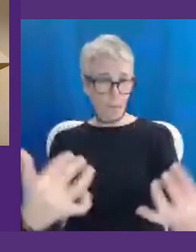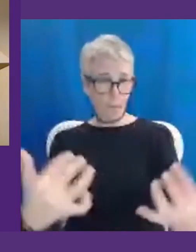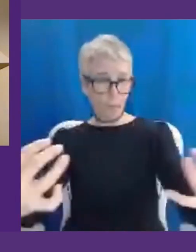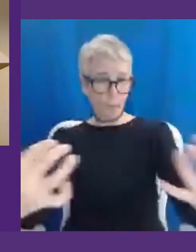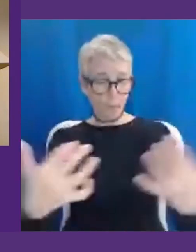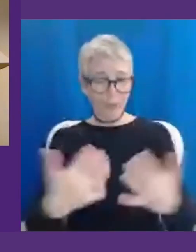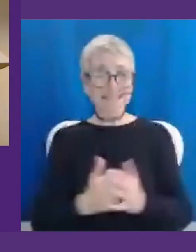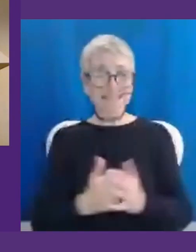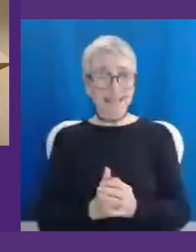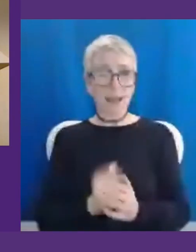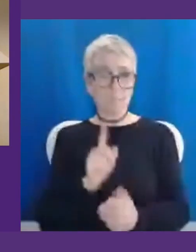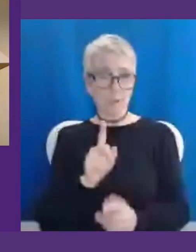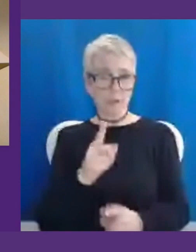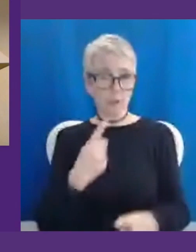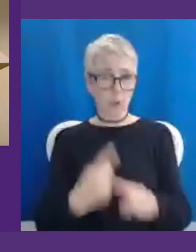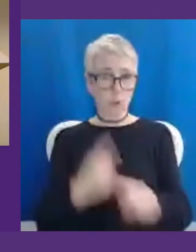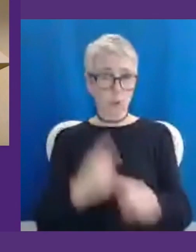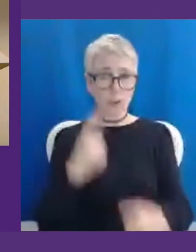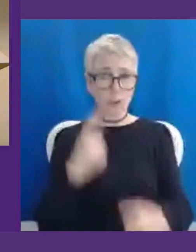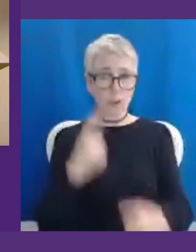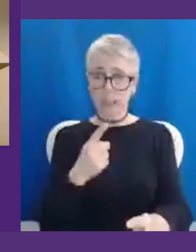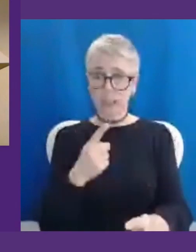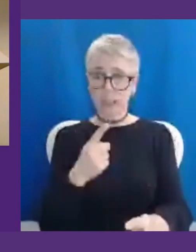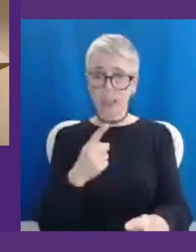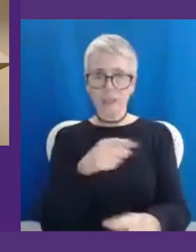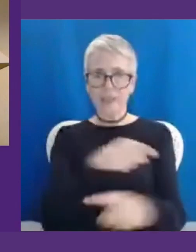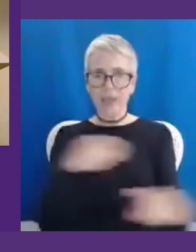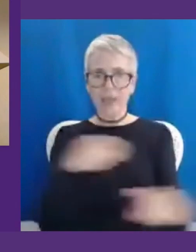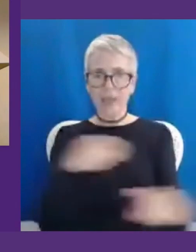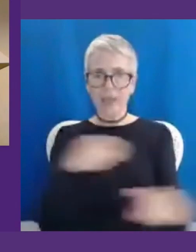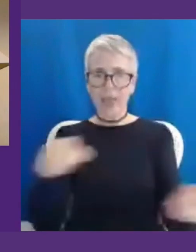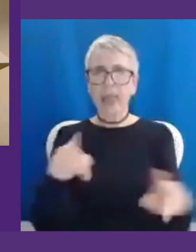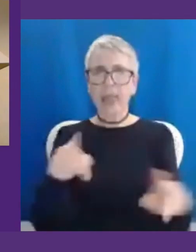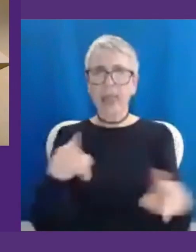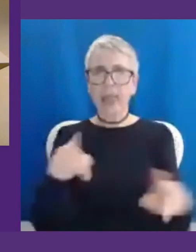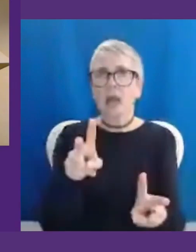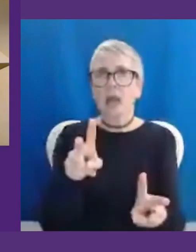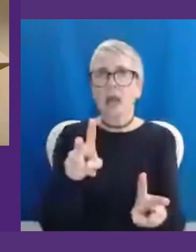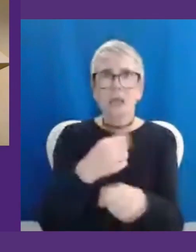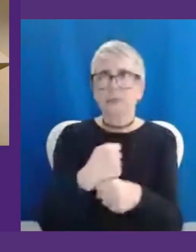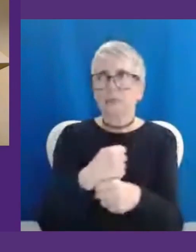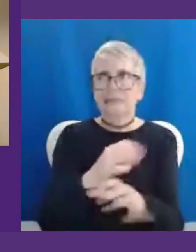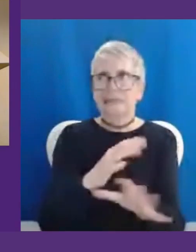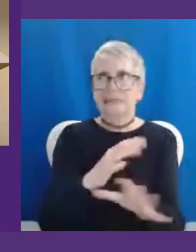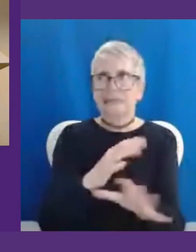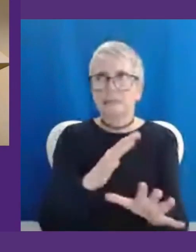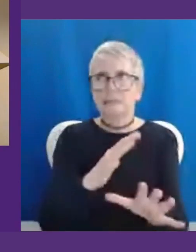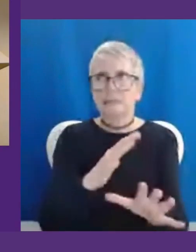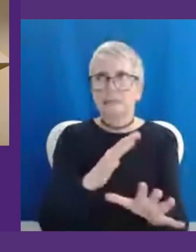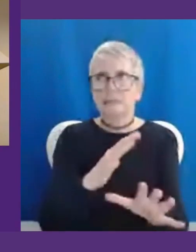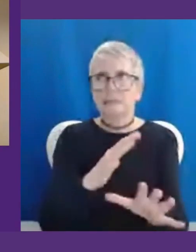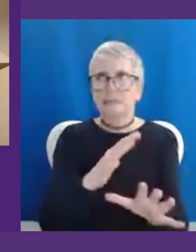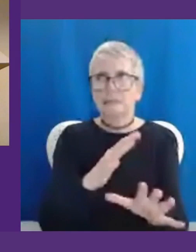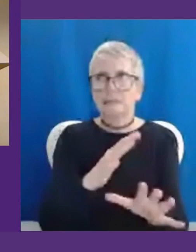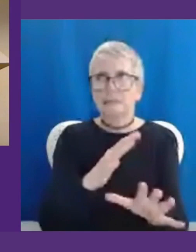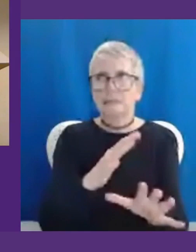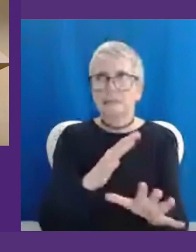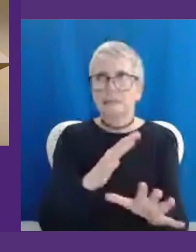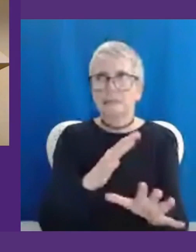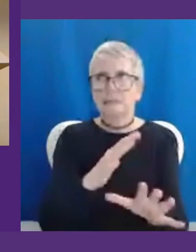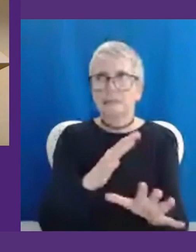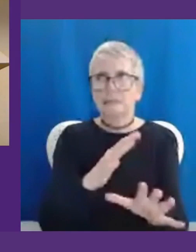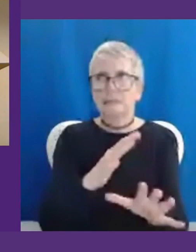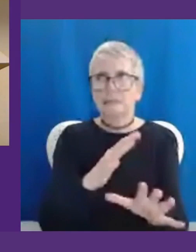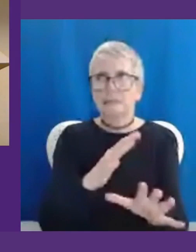the room and deal with prejudices and assumptions, but in a very funny, light-hearted